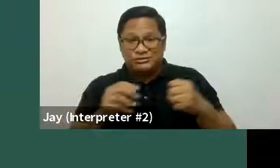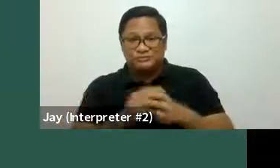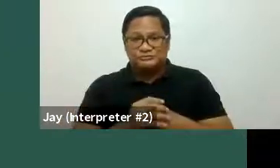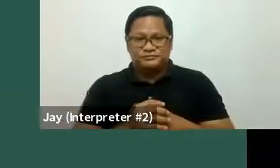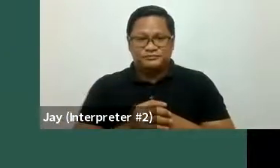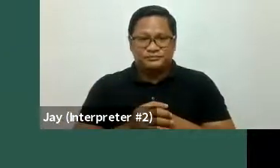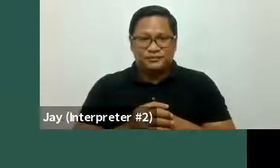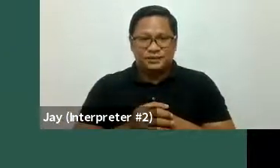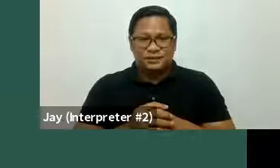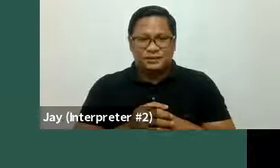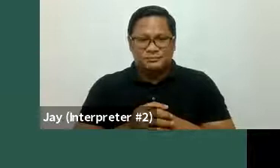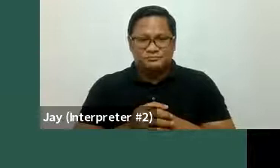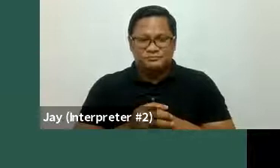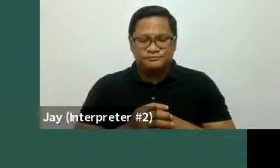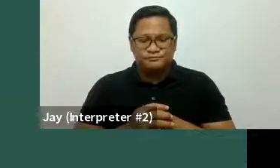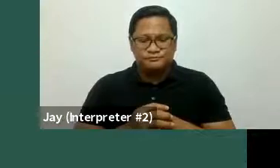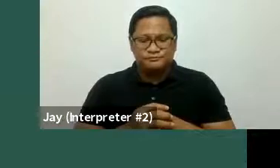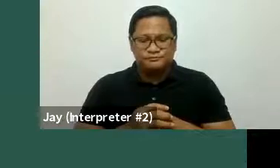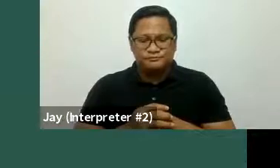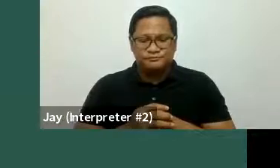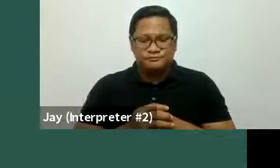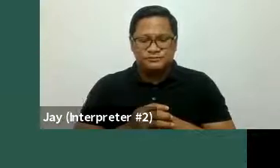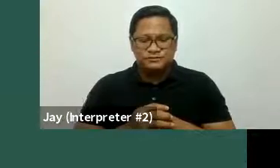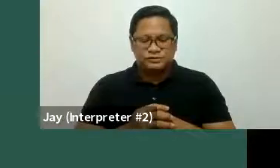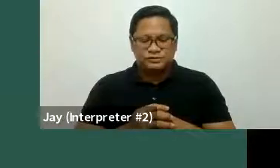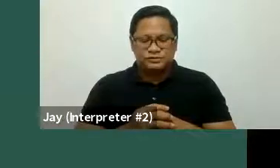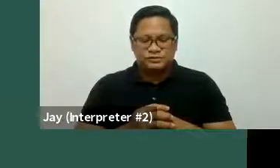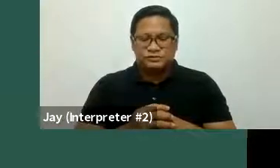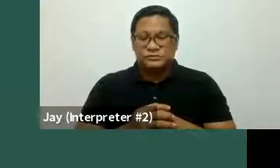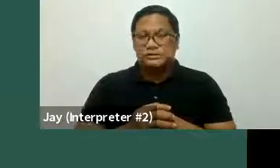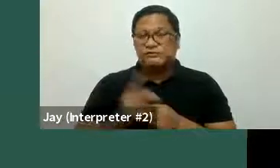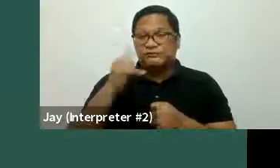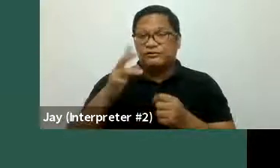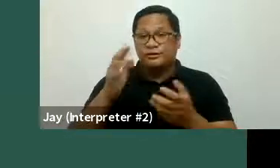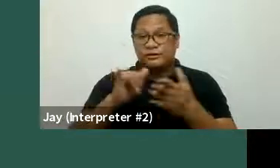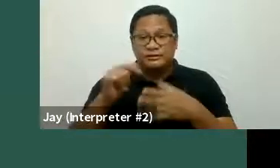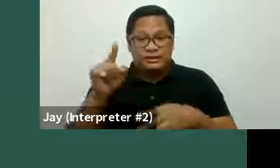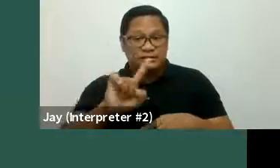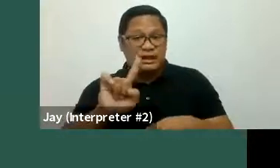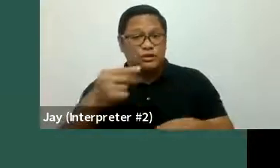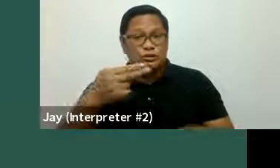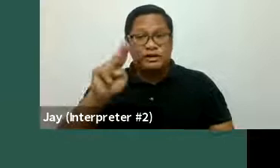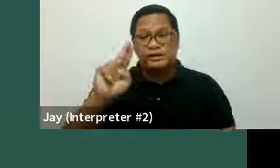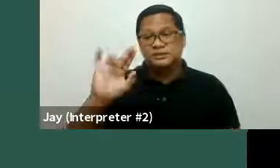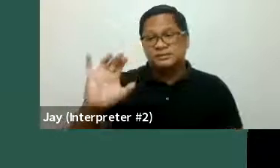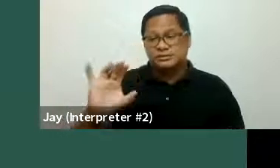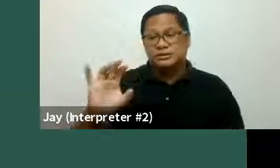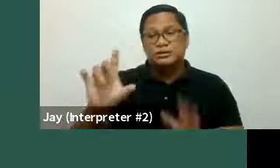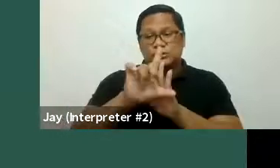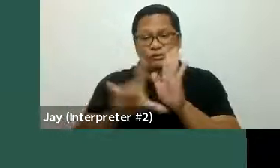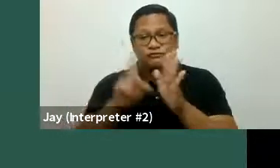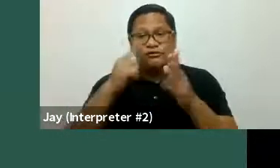So as one of the main sections of the UHC law is health promotion,